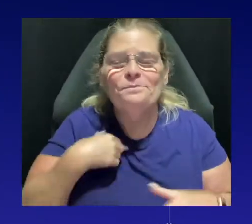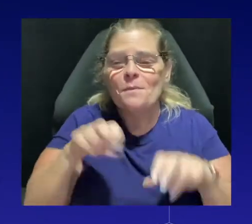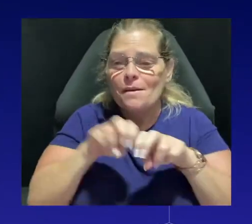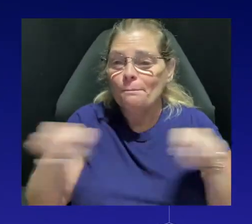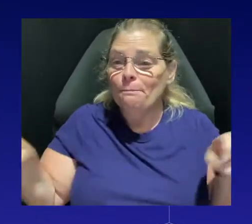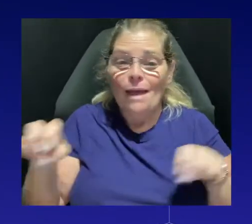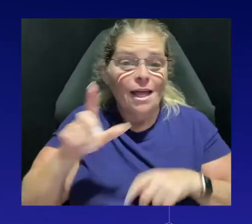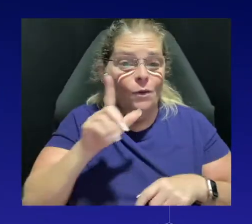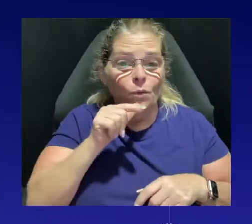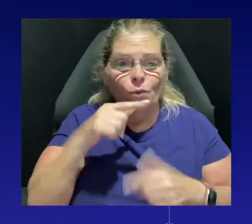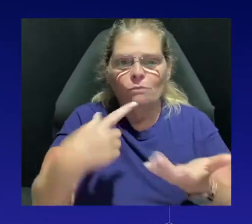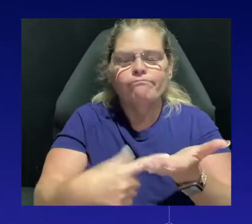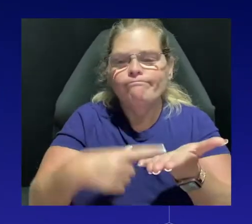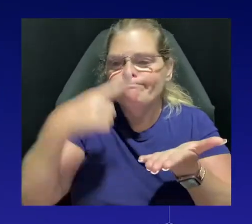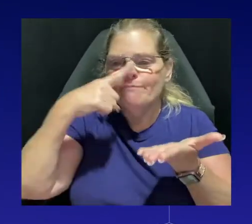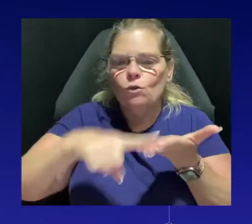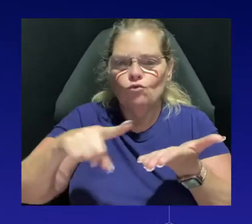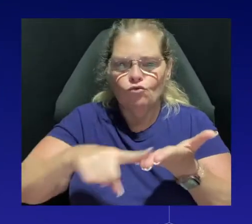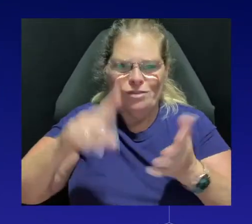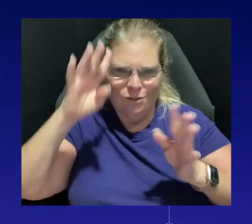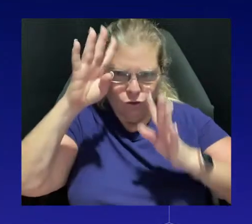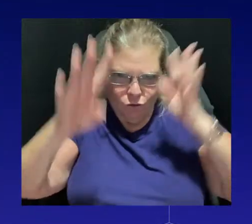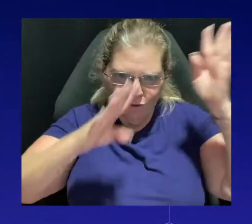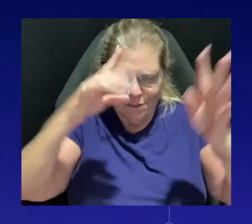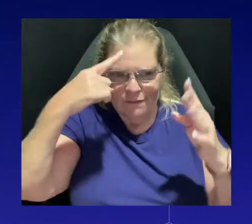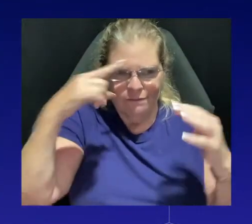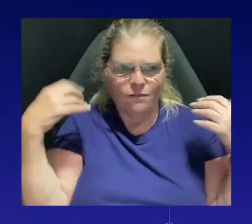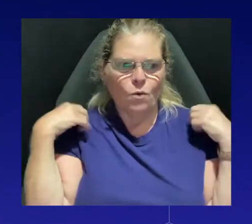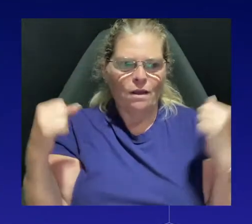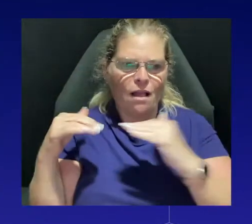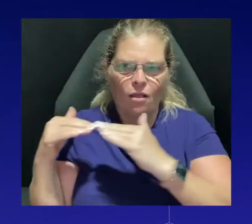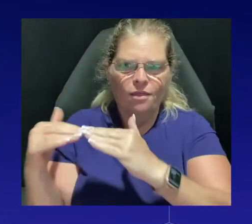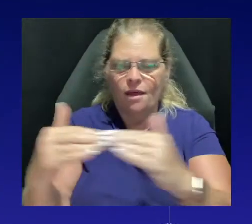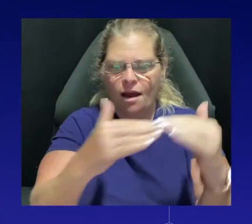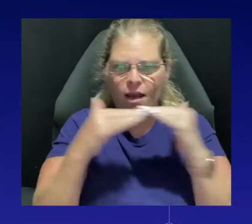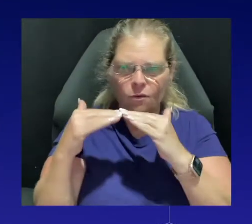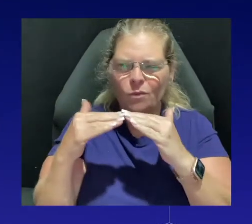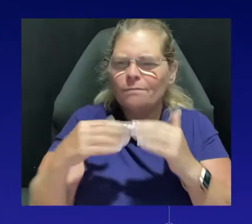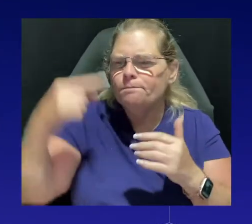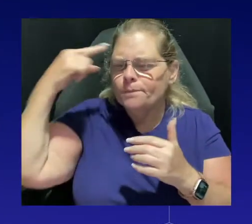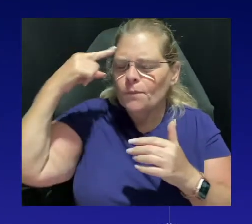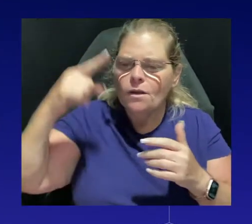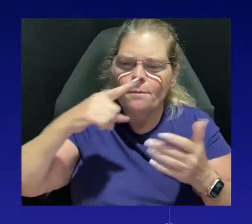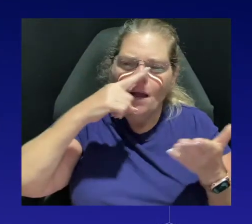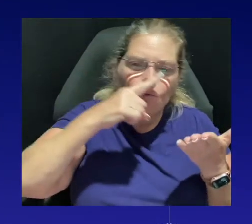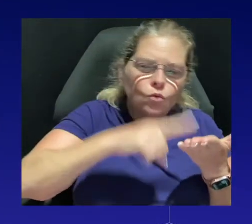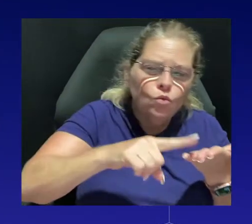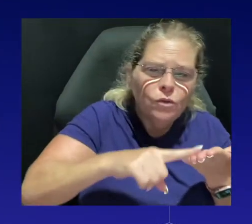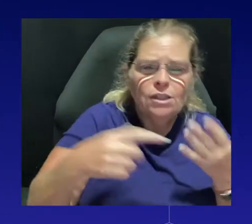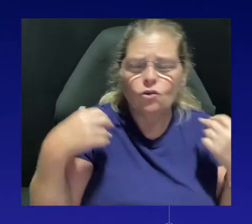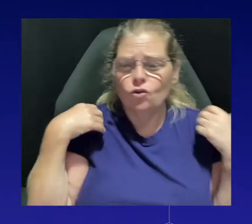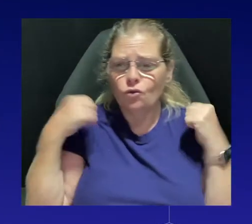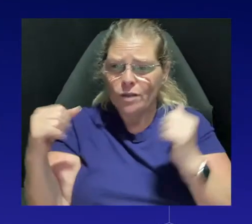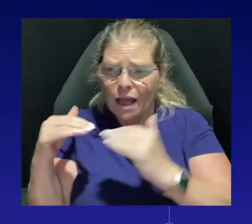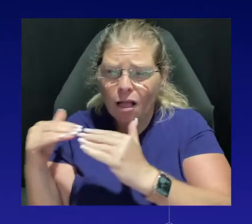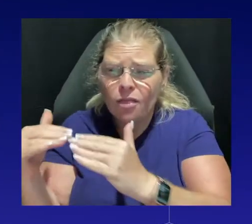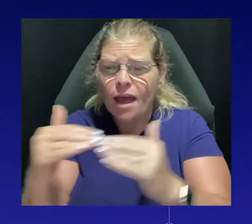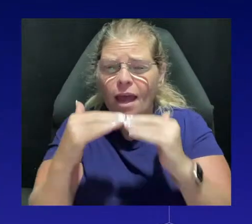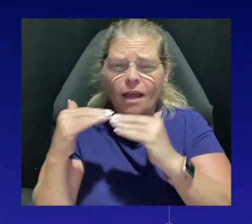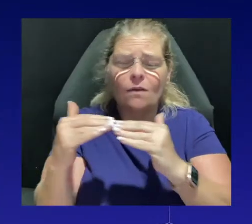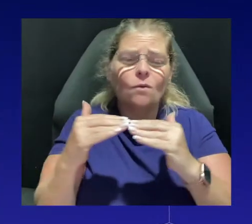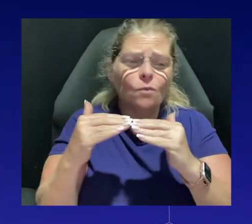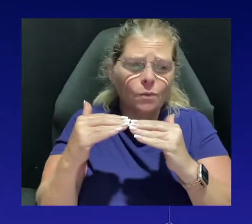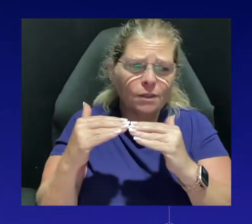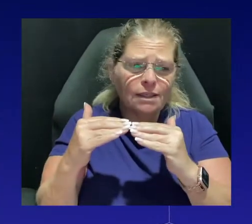talking about research innovation for health equity. And when you think about research and health equity, so often a lot of us in the room and on the